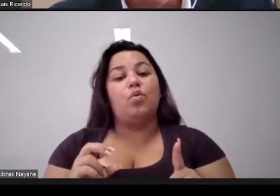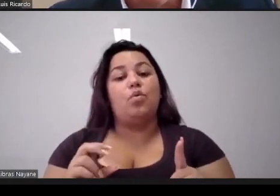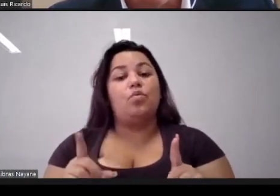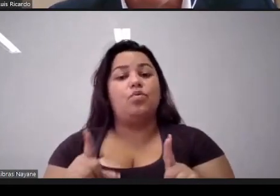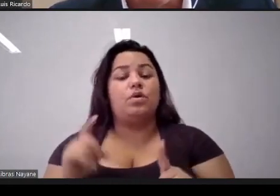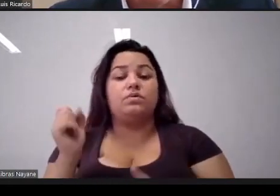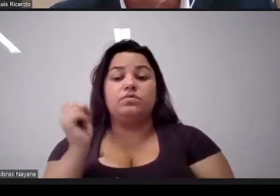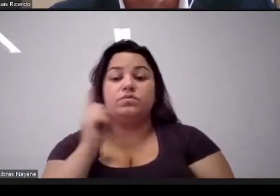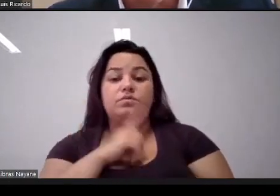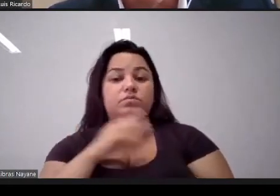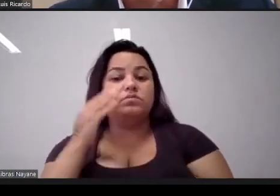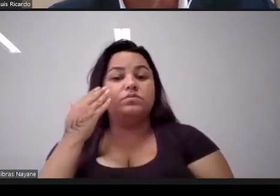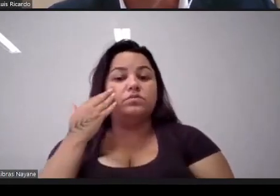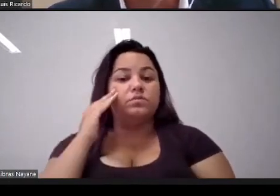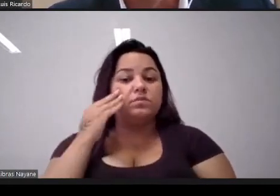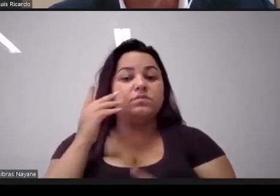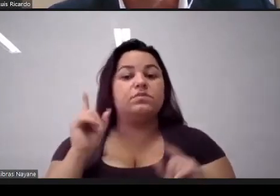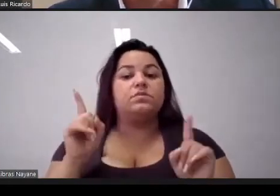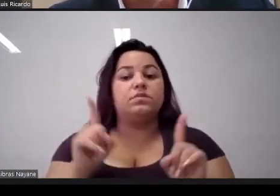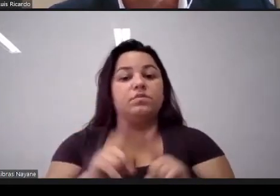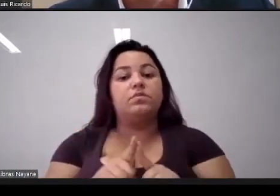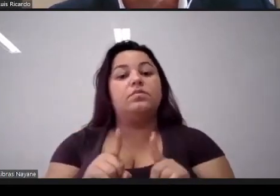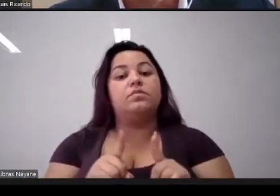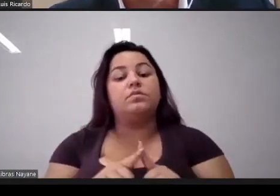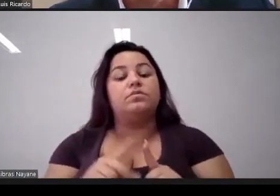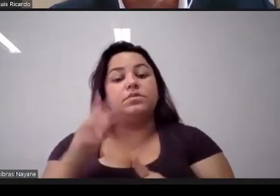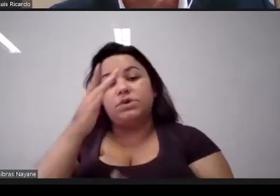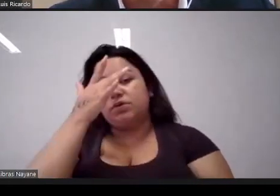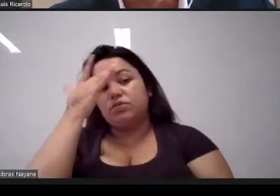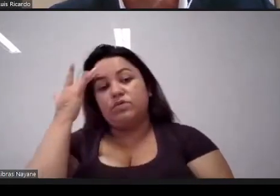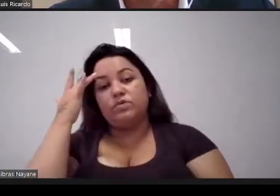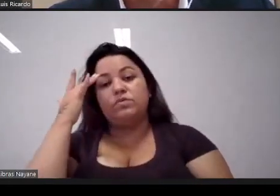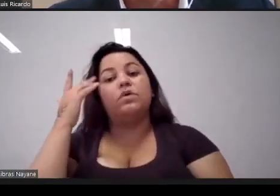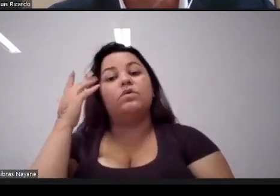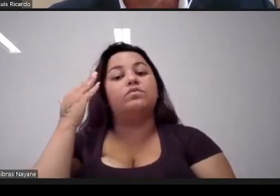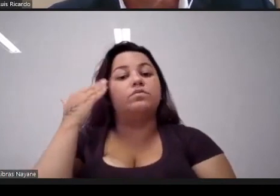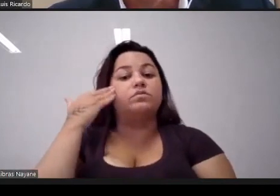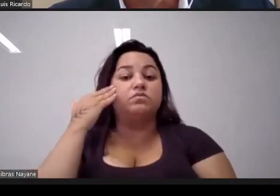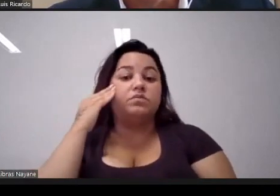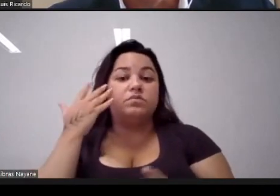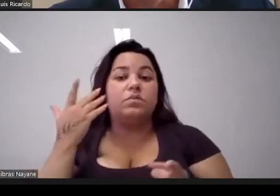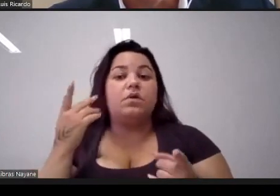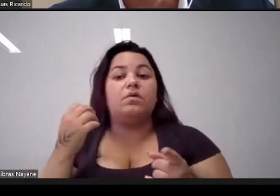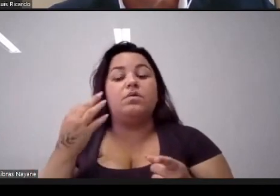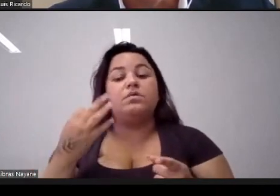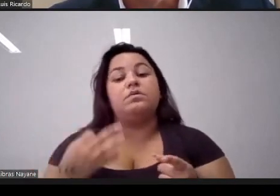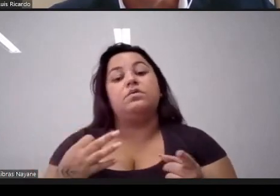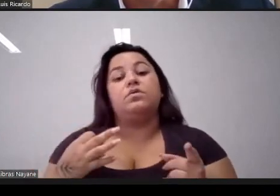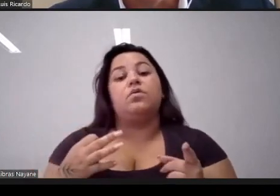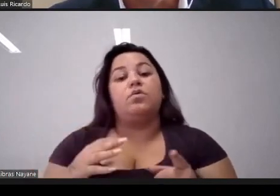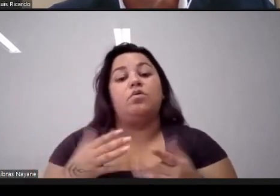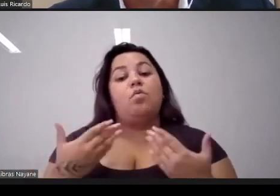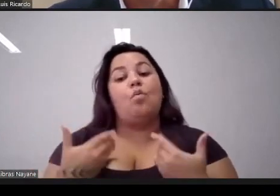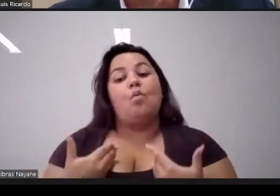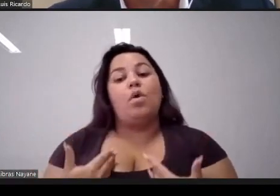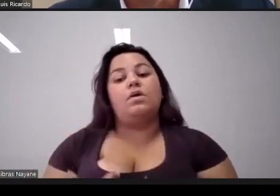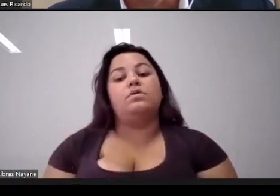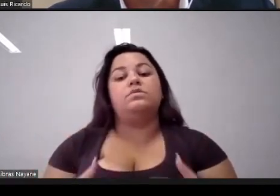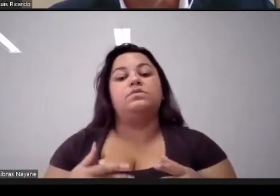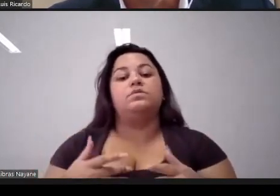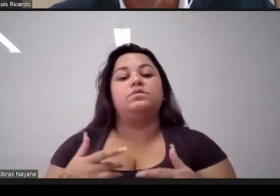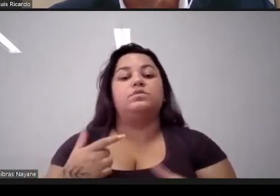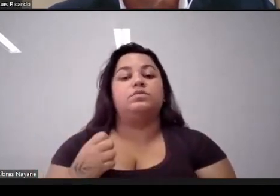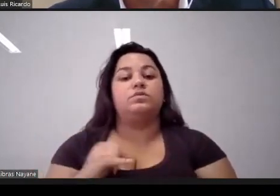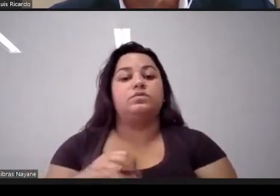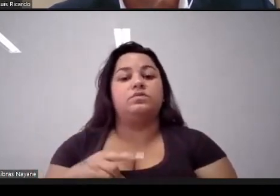understand that they get tax relief when they contribute, and it gets taxed when they retire and take their pension.